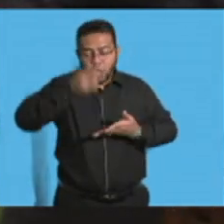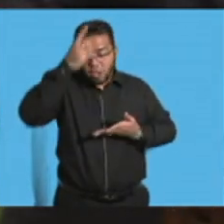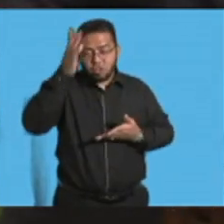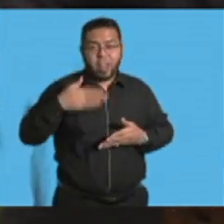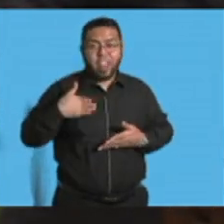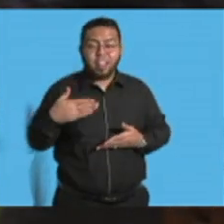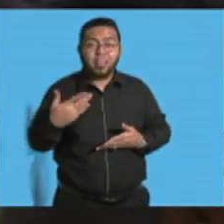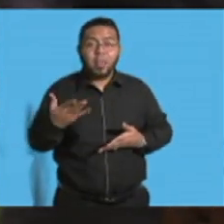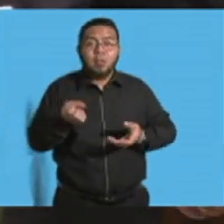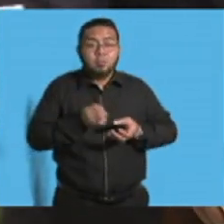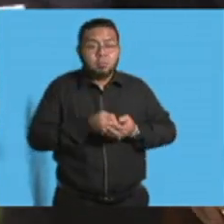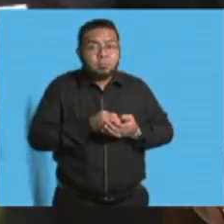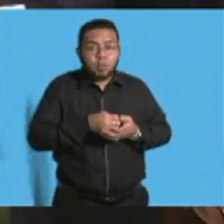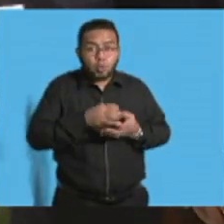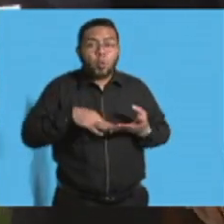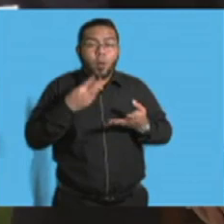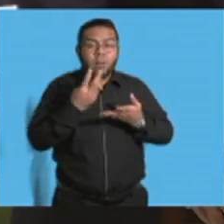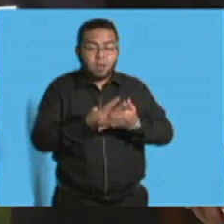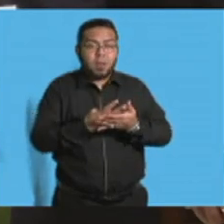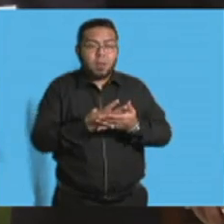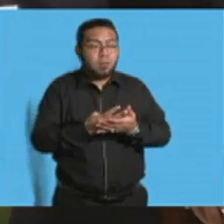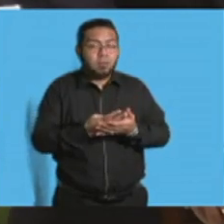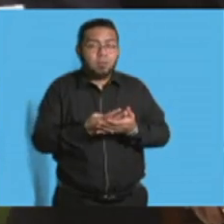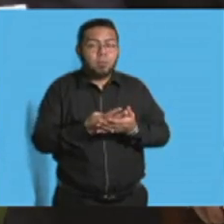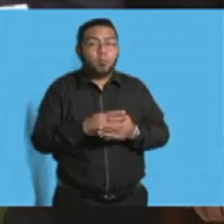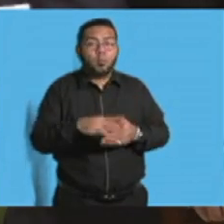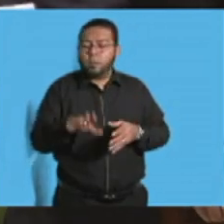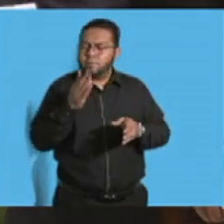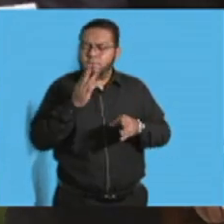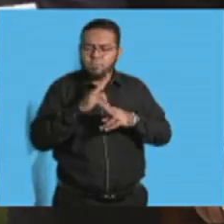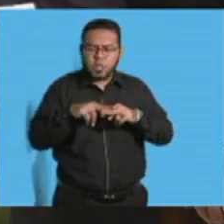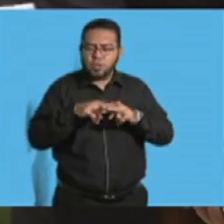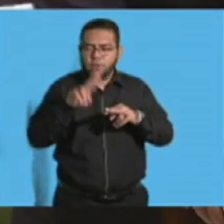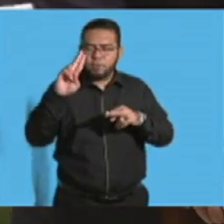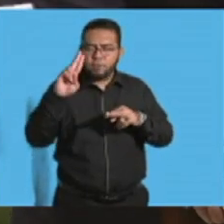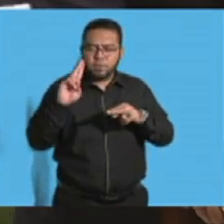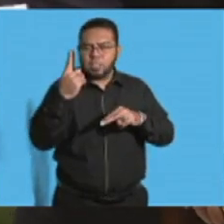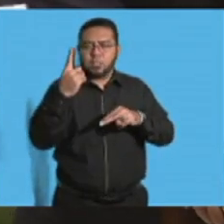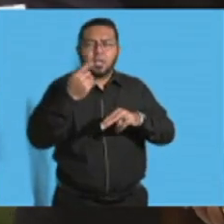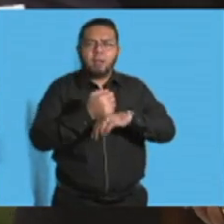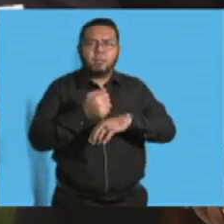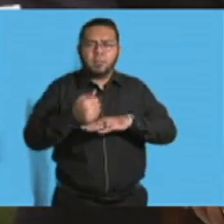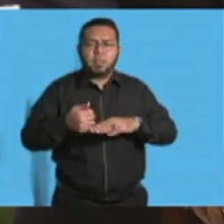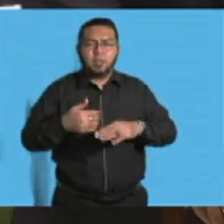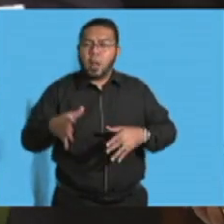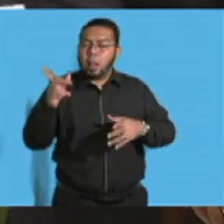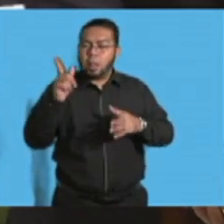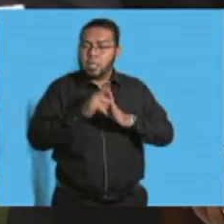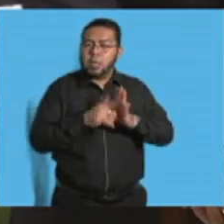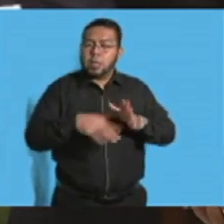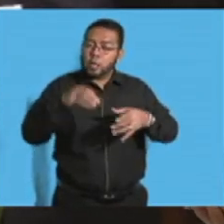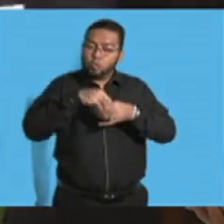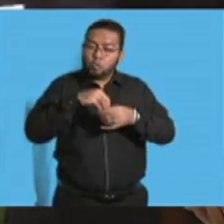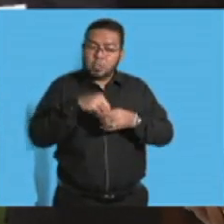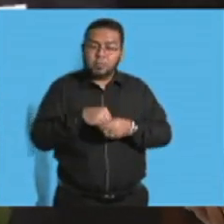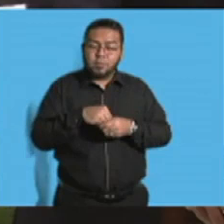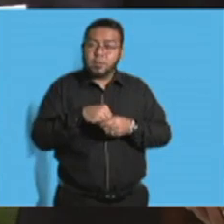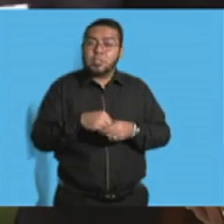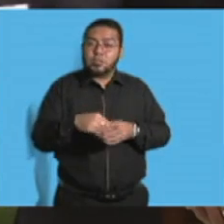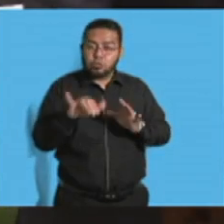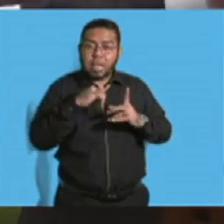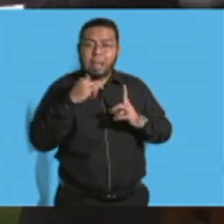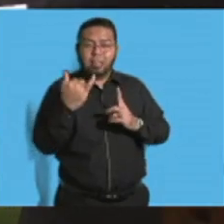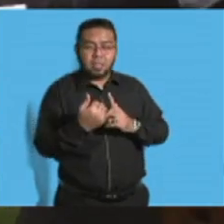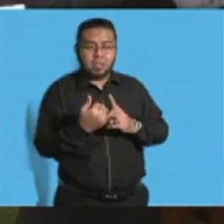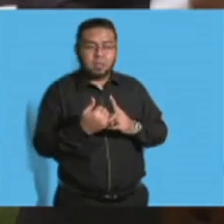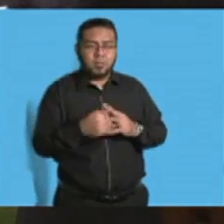social welfare initiatives. Madam Speaker, the Fiji First government has worked hard to build a legally inclusive society. Legally inclusive society, Madam